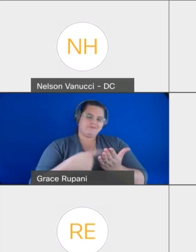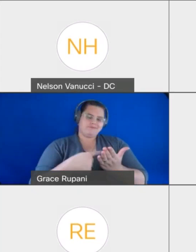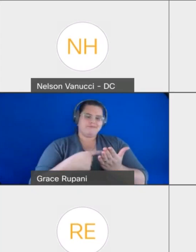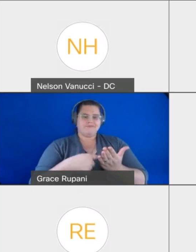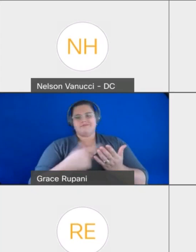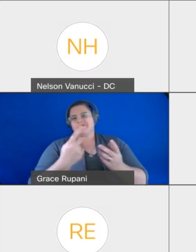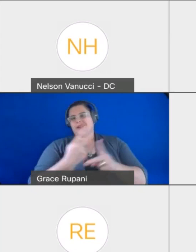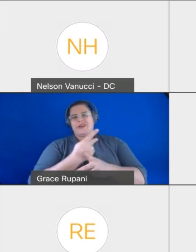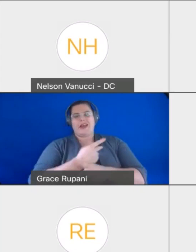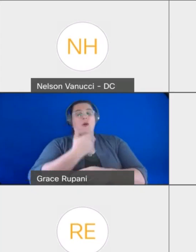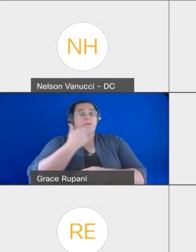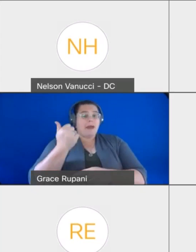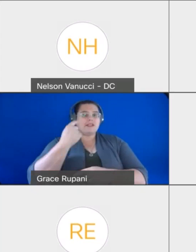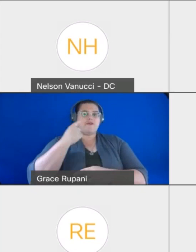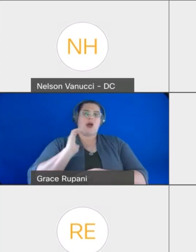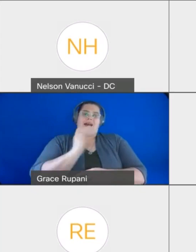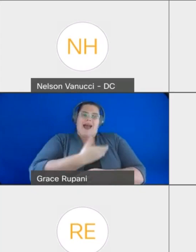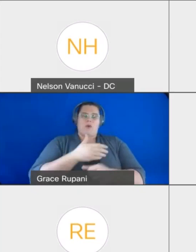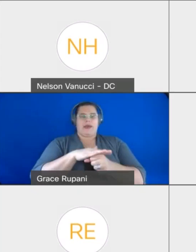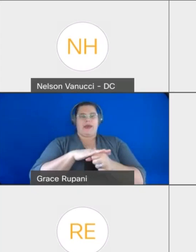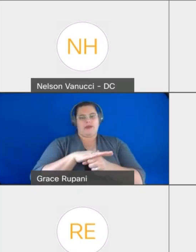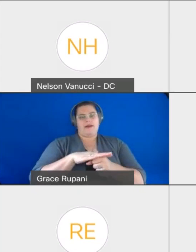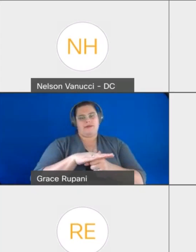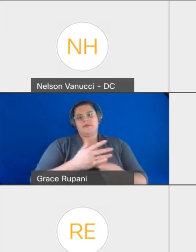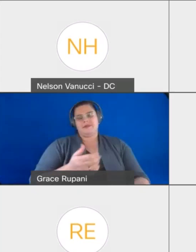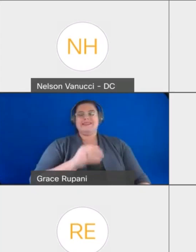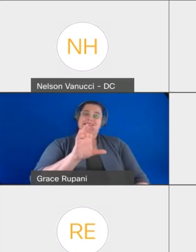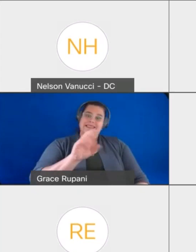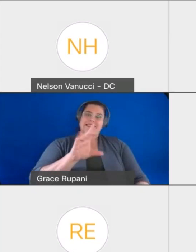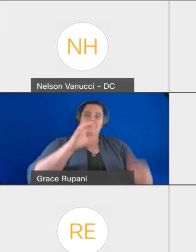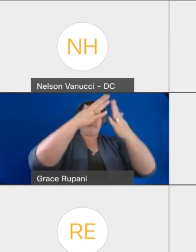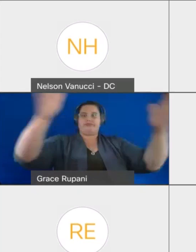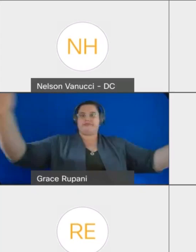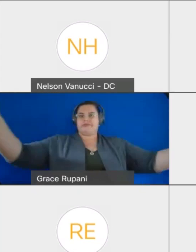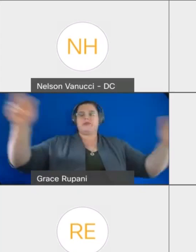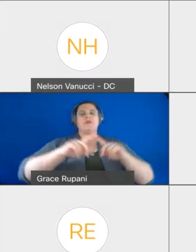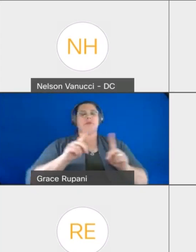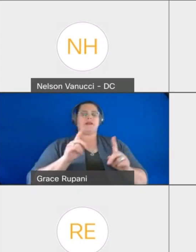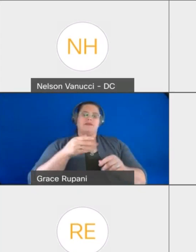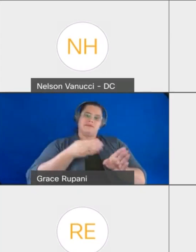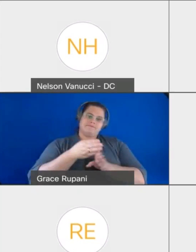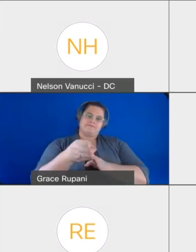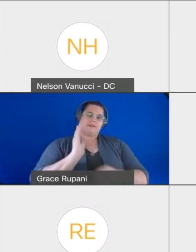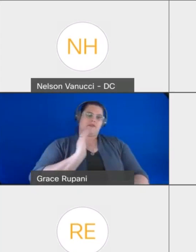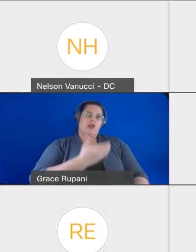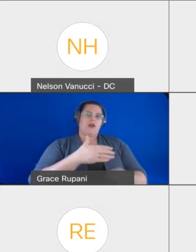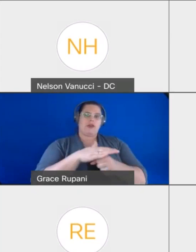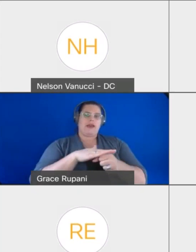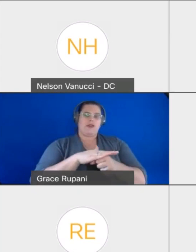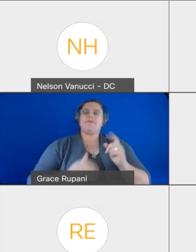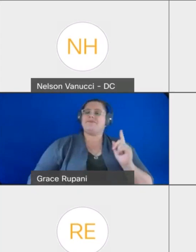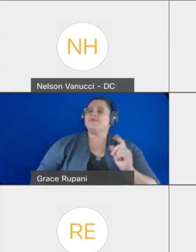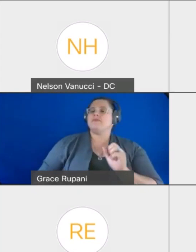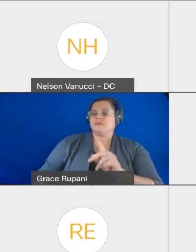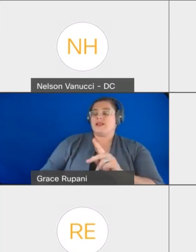jurisdiction given the new guidance. Thank you. And someone asked if we could put the case numbers in the